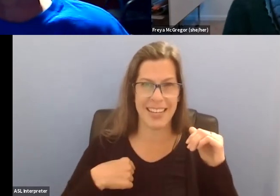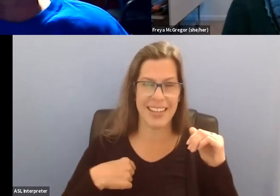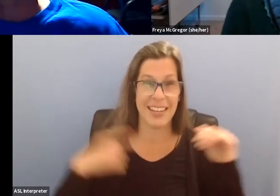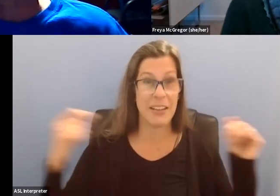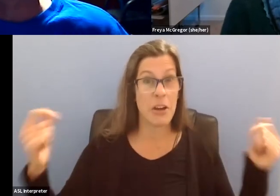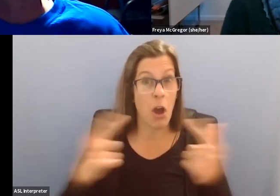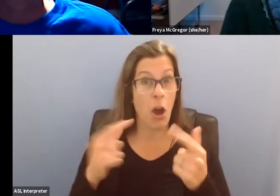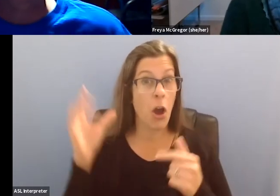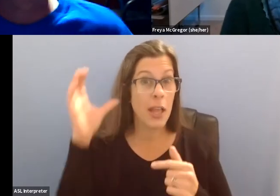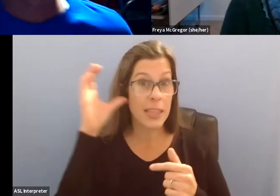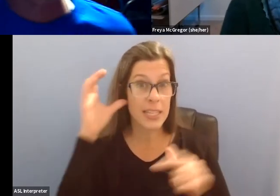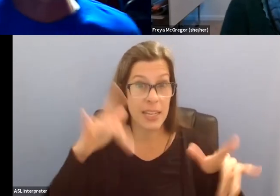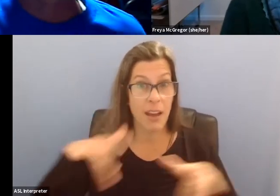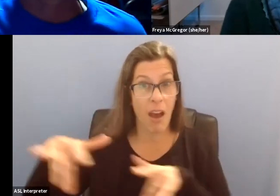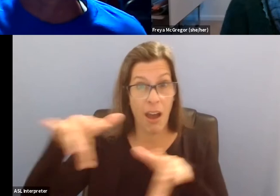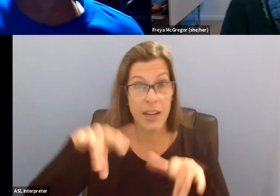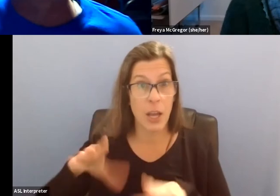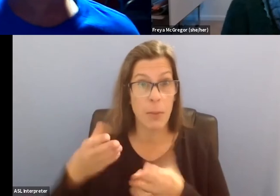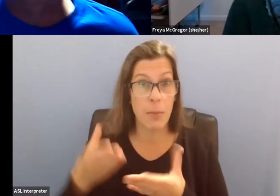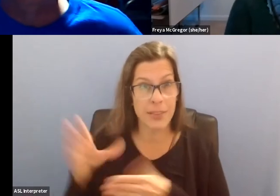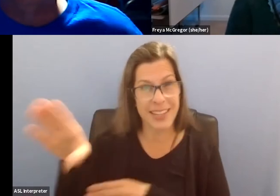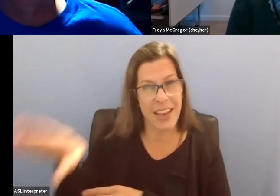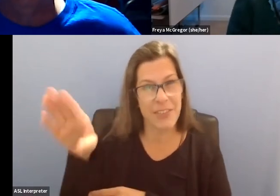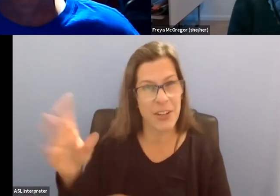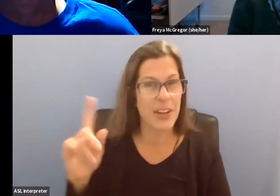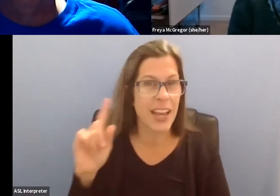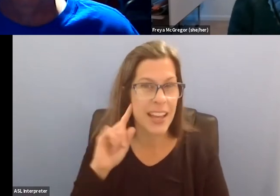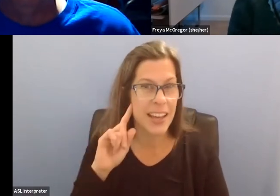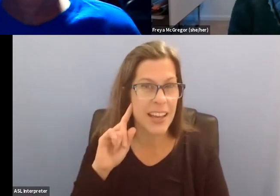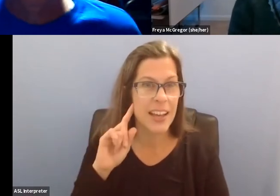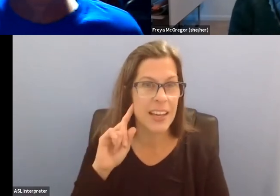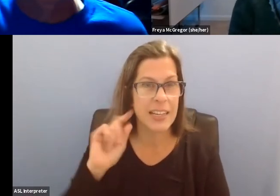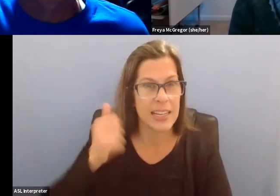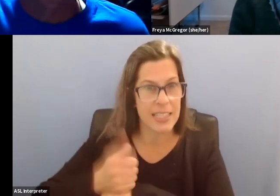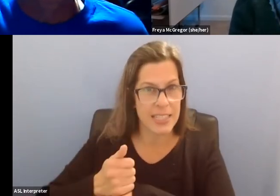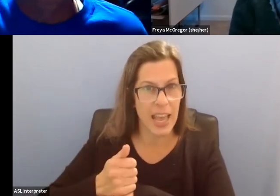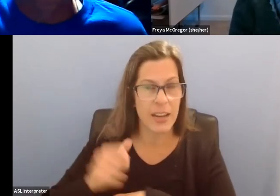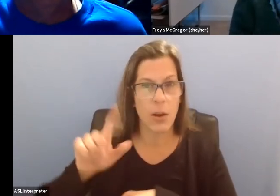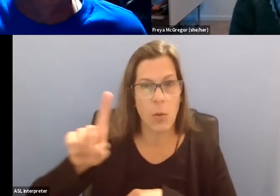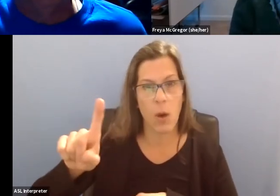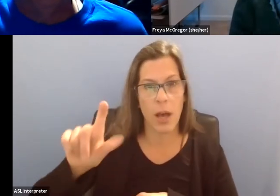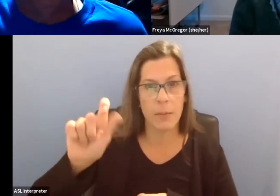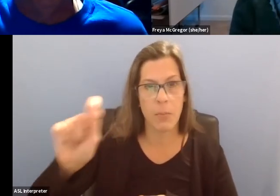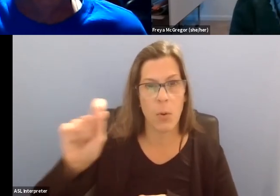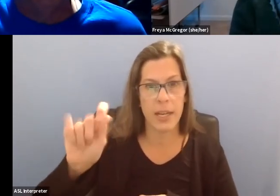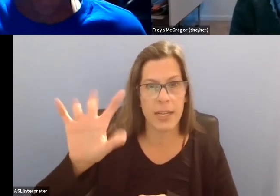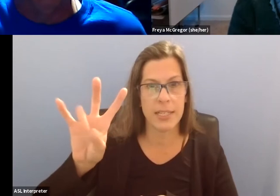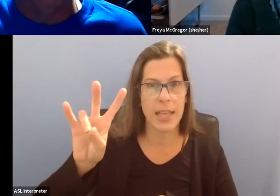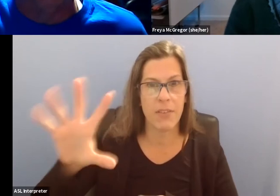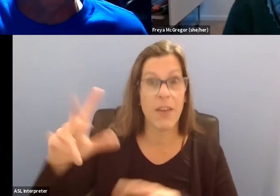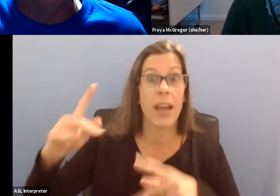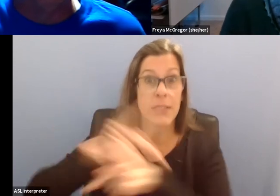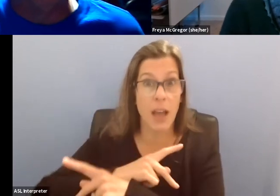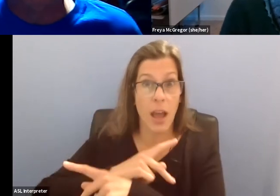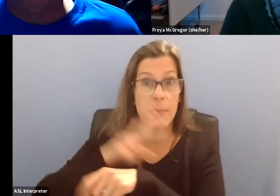listen to audio books, I was listening to one this afternoon and I have it set at one, 1.75 times normal speed. So